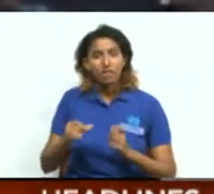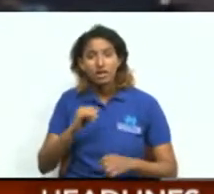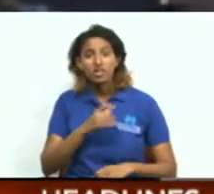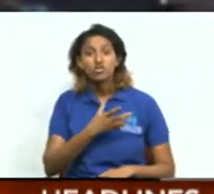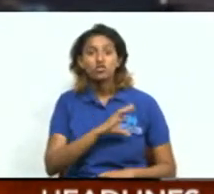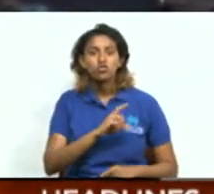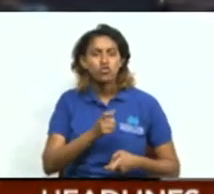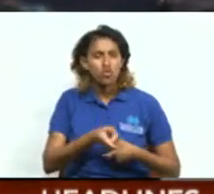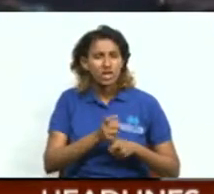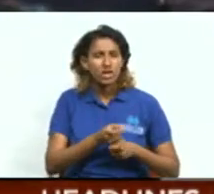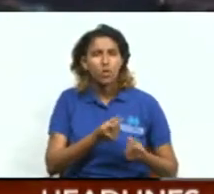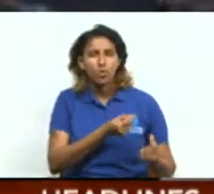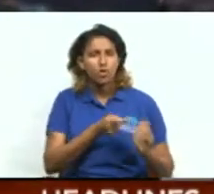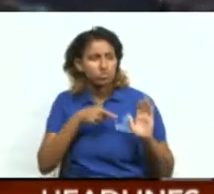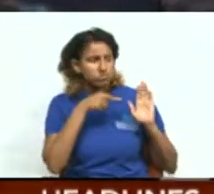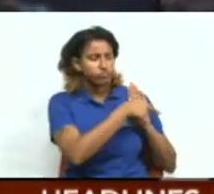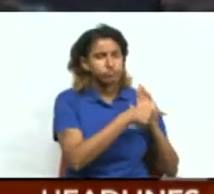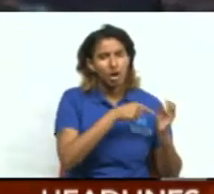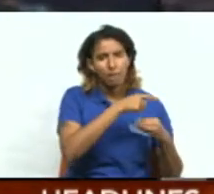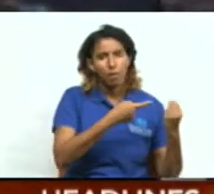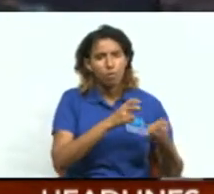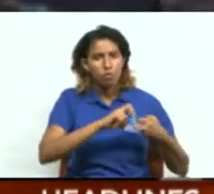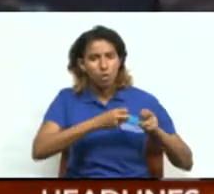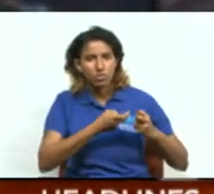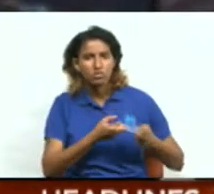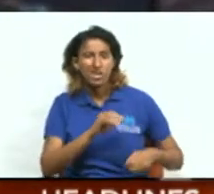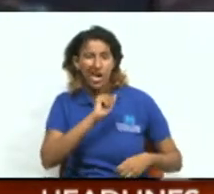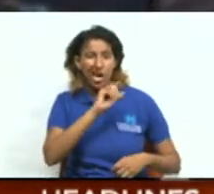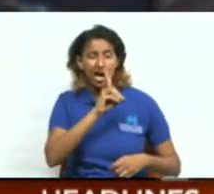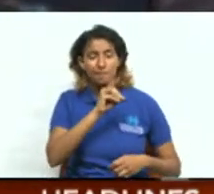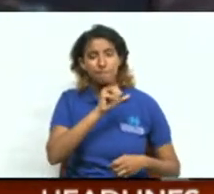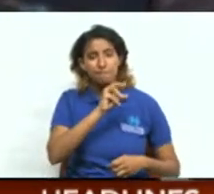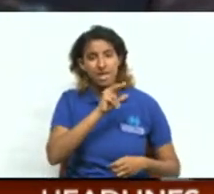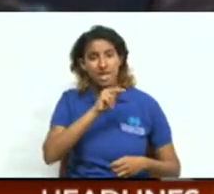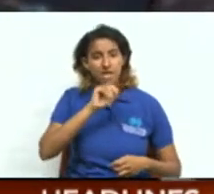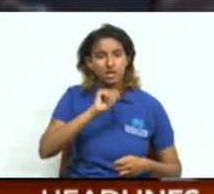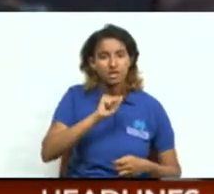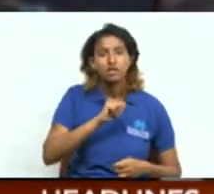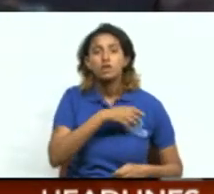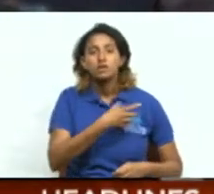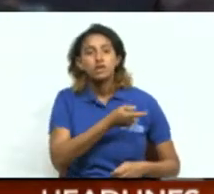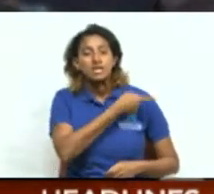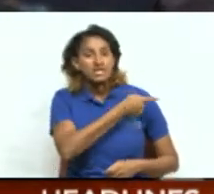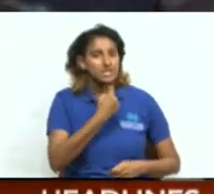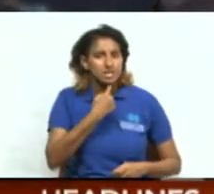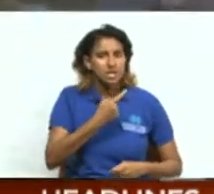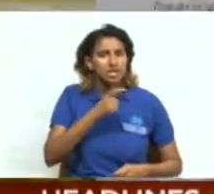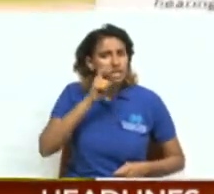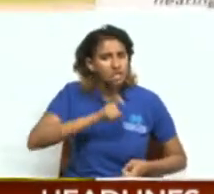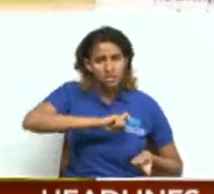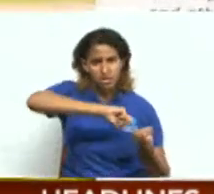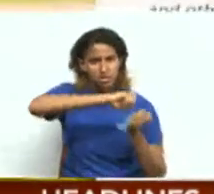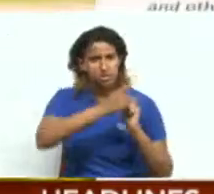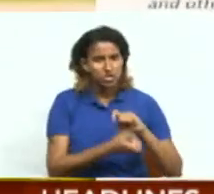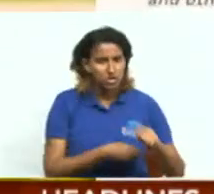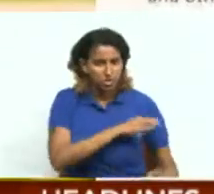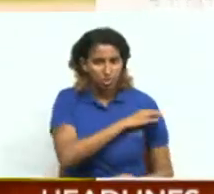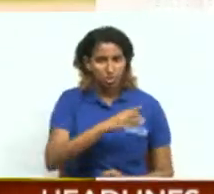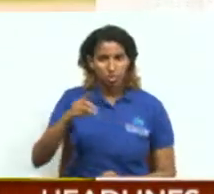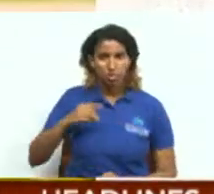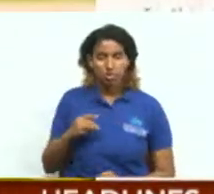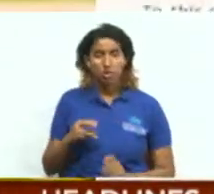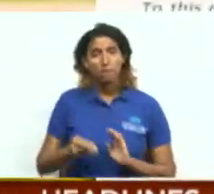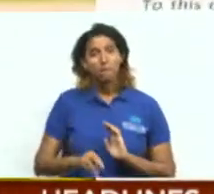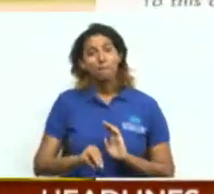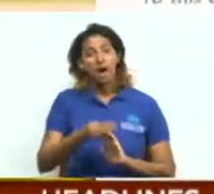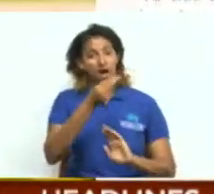the curtain on its administration. The former selector is now calling for major change at the board. On March 2nd, in a letter